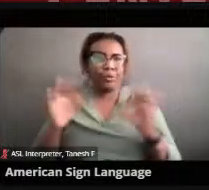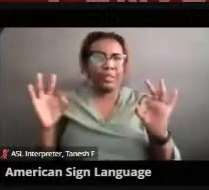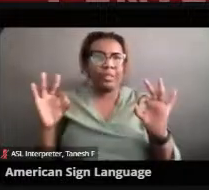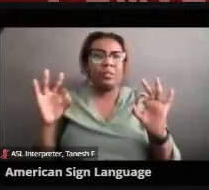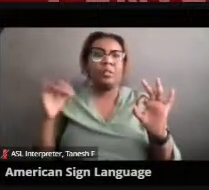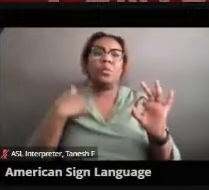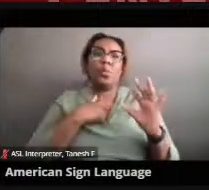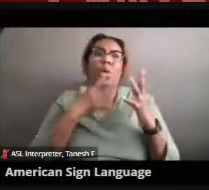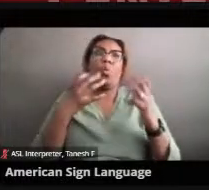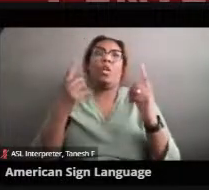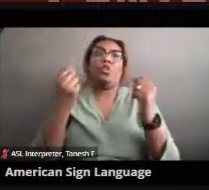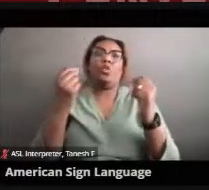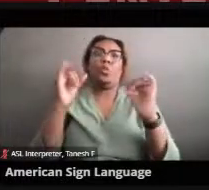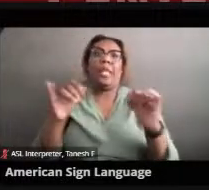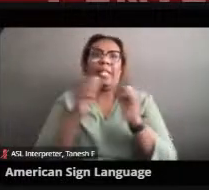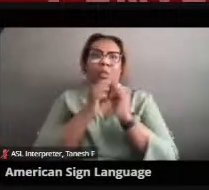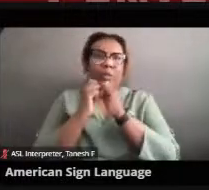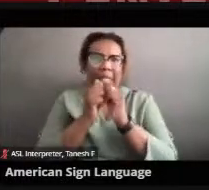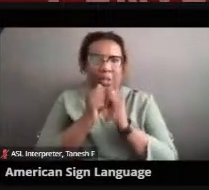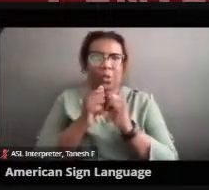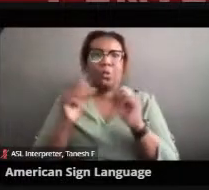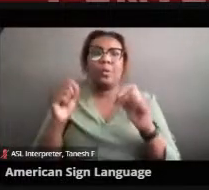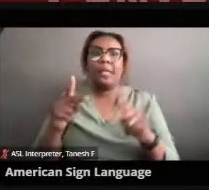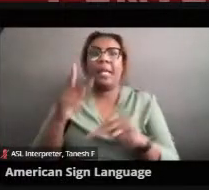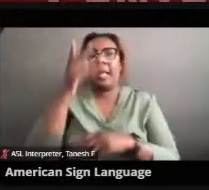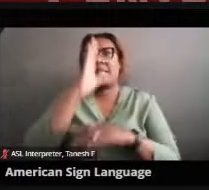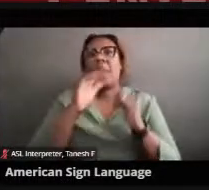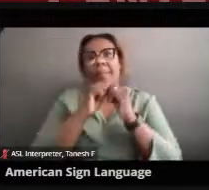God bless you all. Happy resurrection.